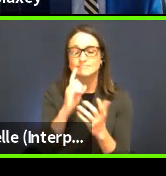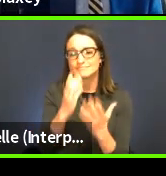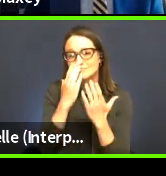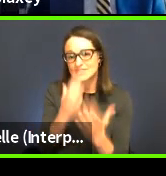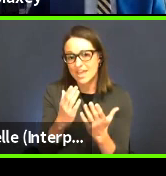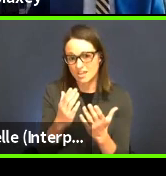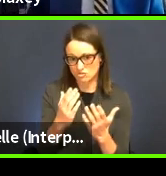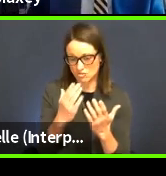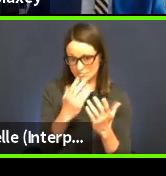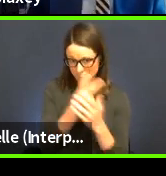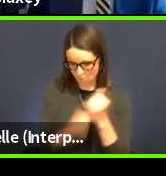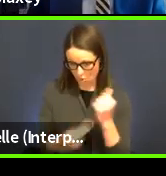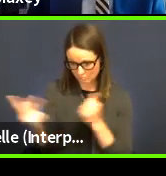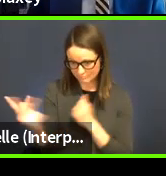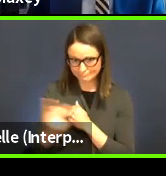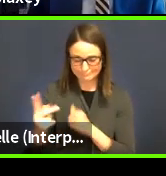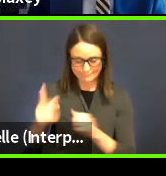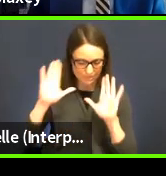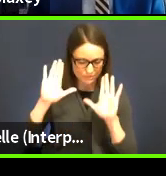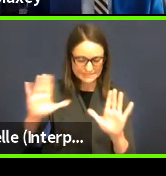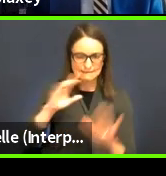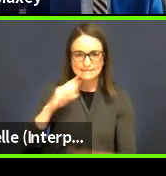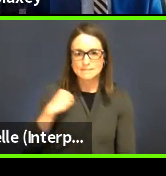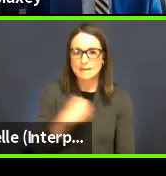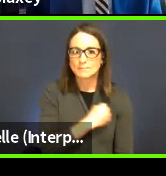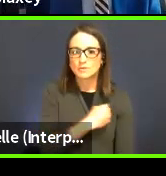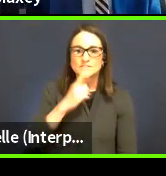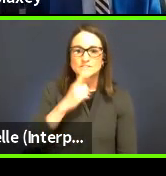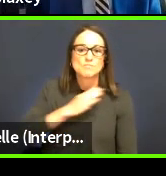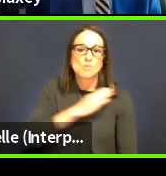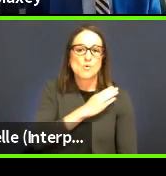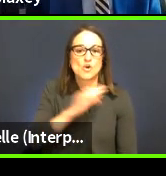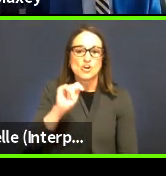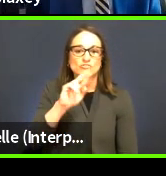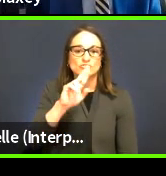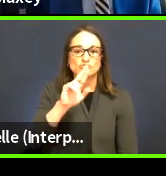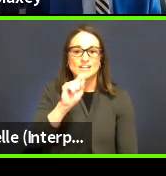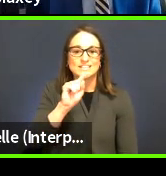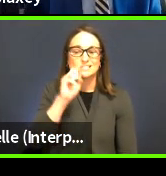of our Board of Trustees for their service over the last several years.